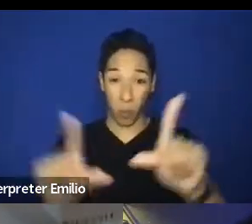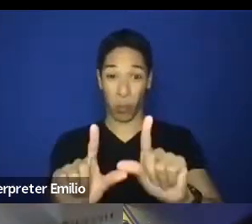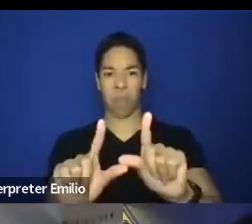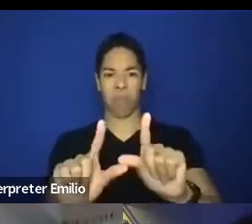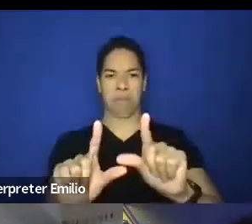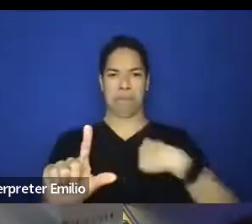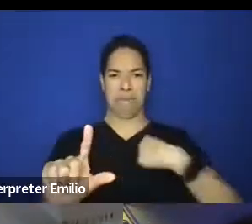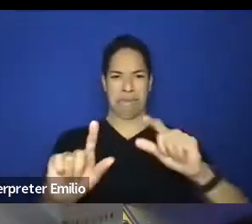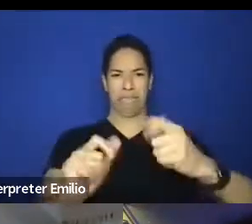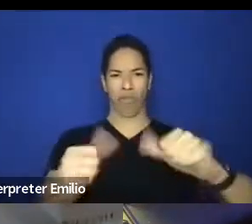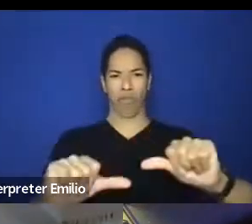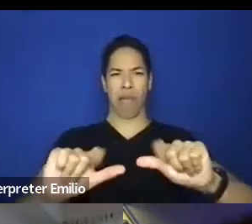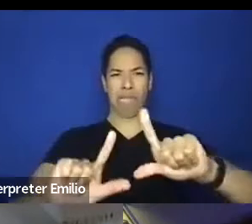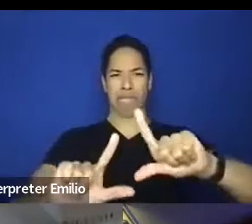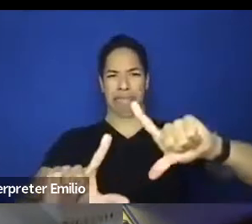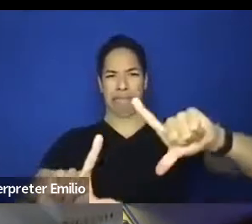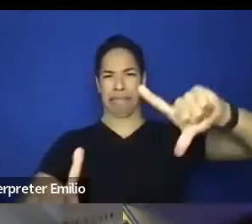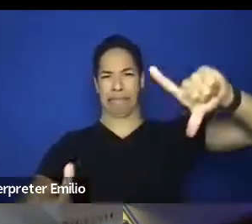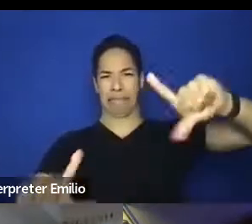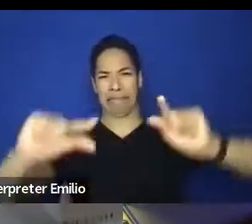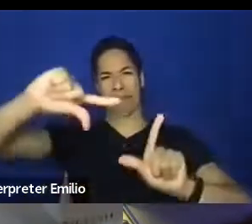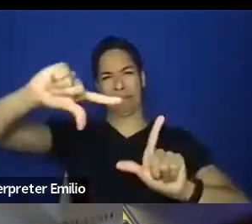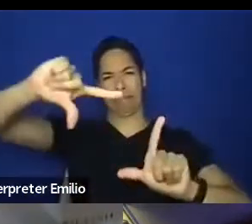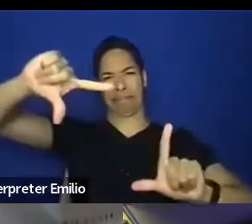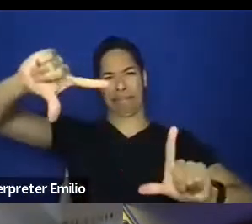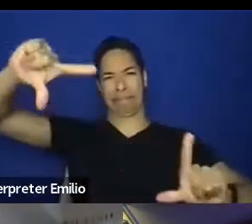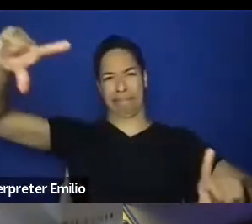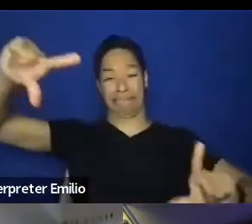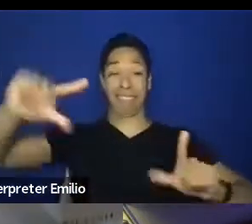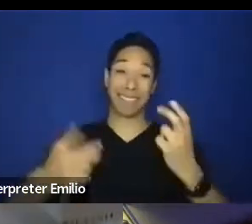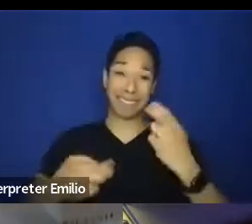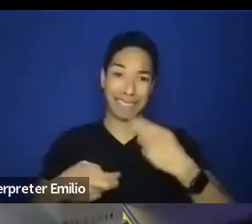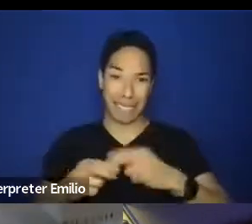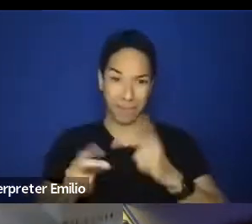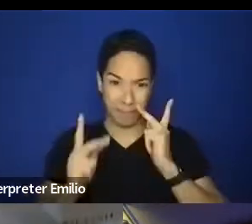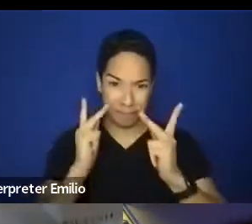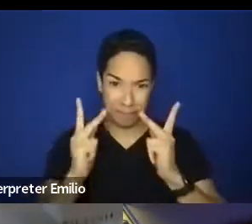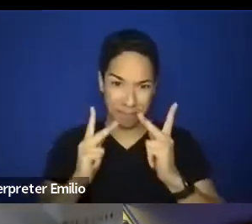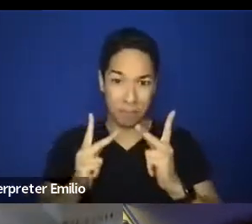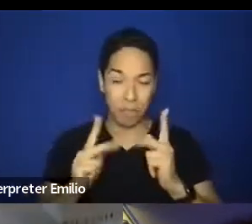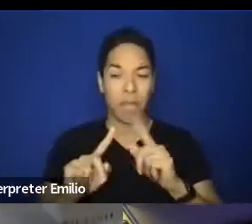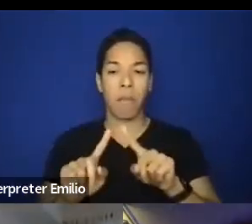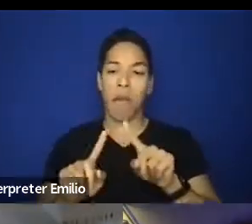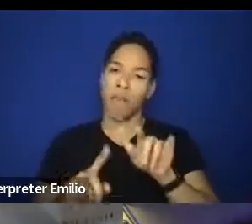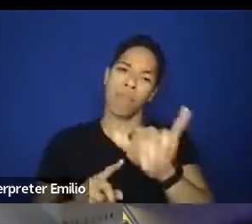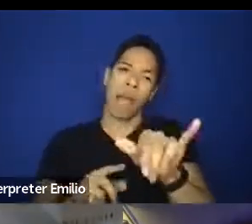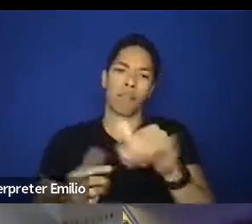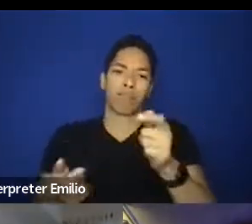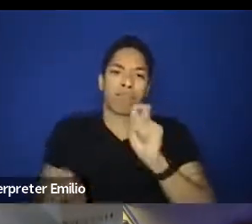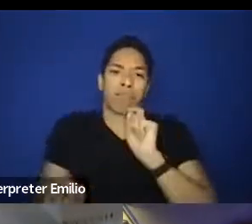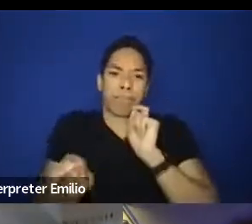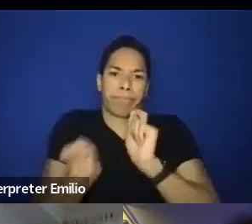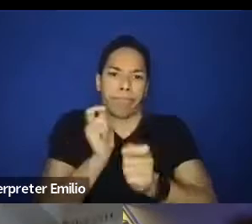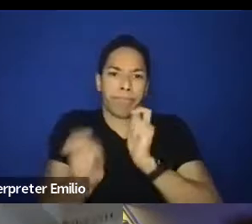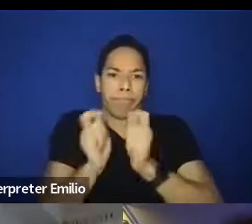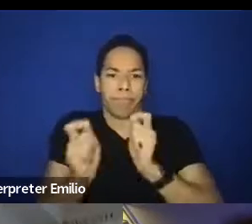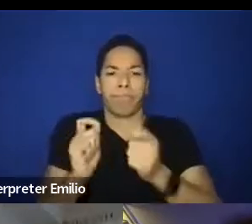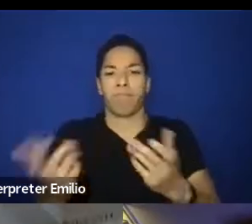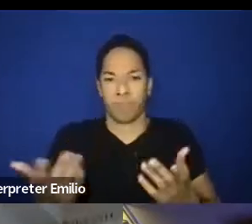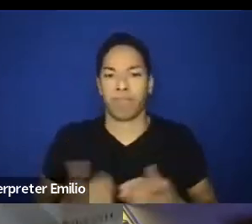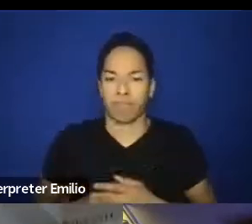square. But definitely that's something that also it's changing in terms of like how to make